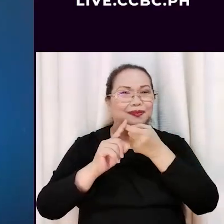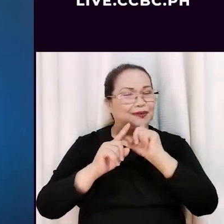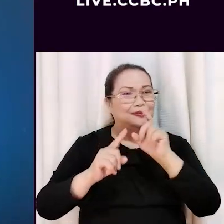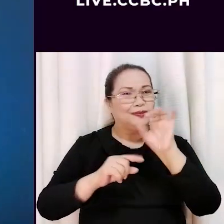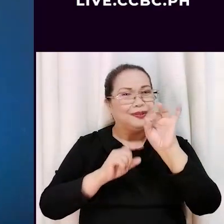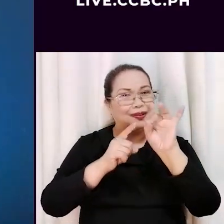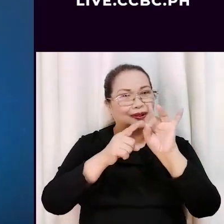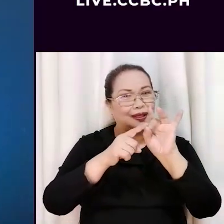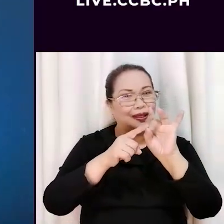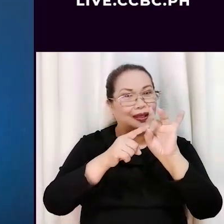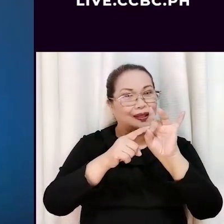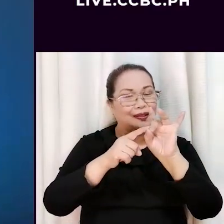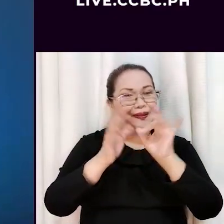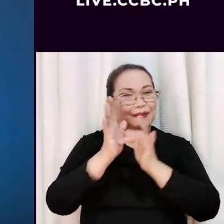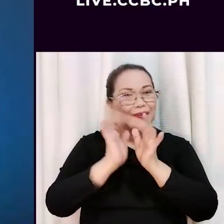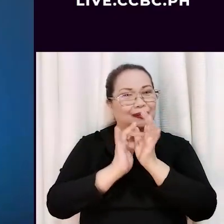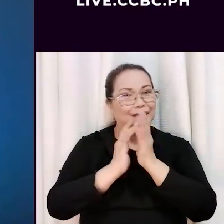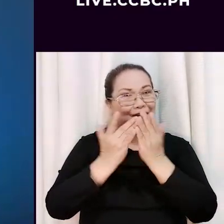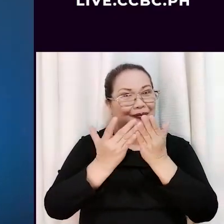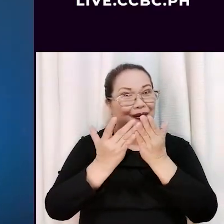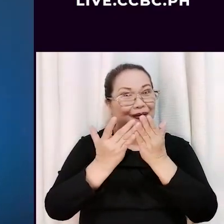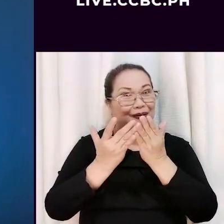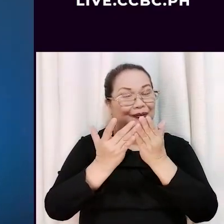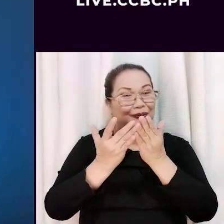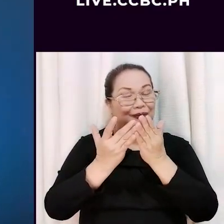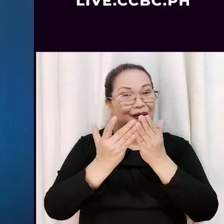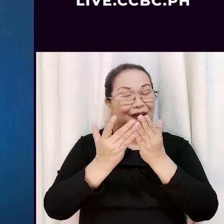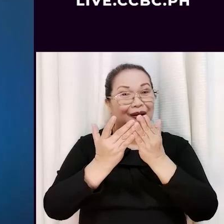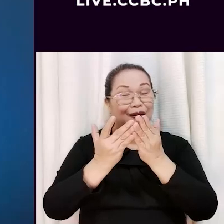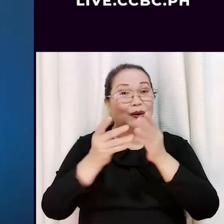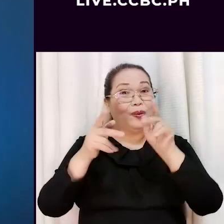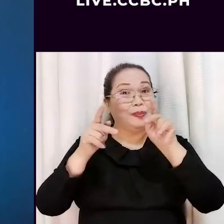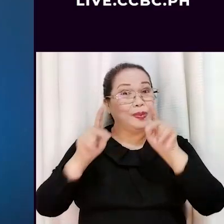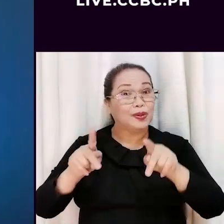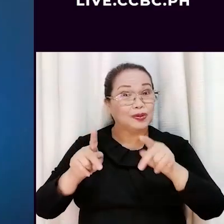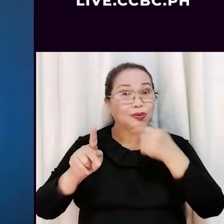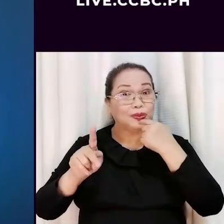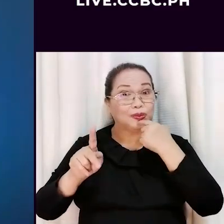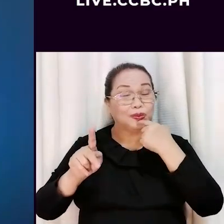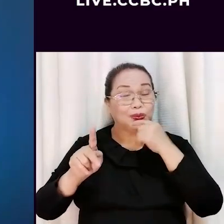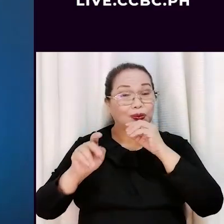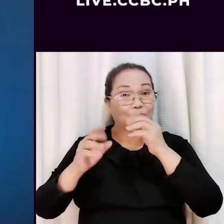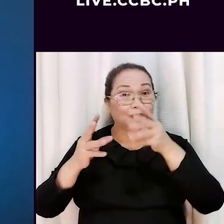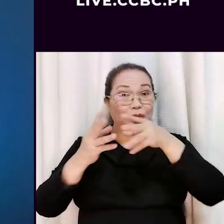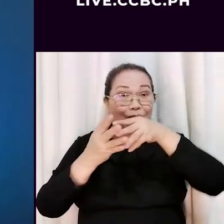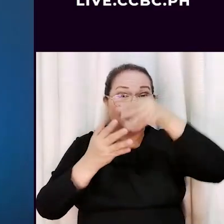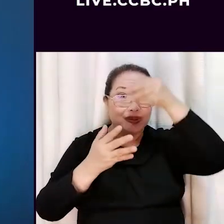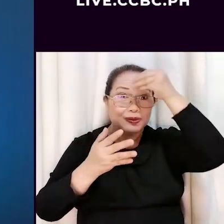8 Bible characters who experienced affliction or sought affliction,